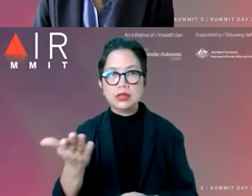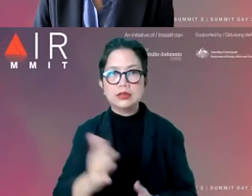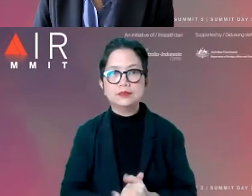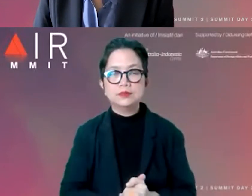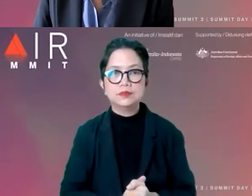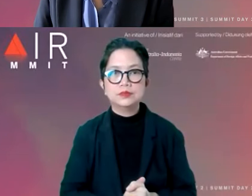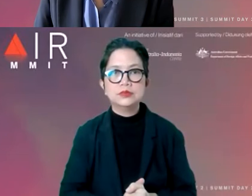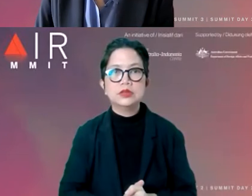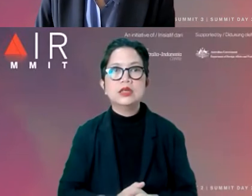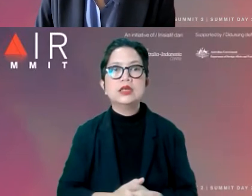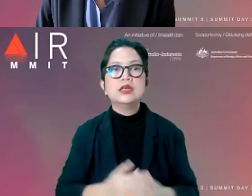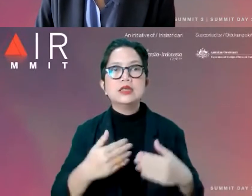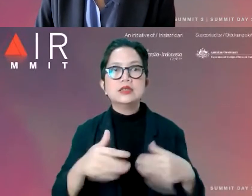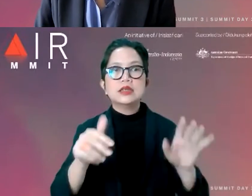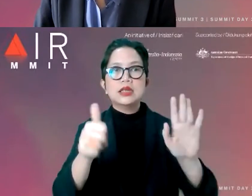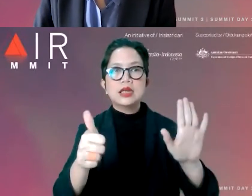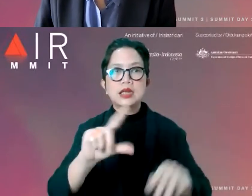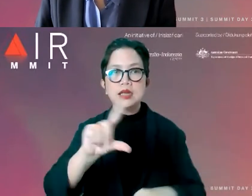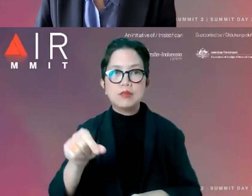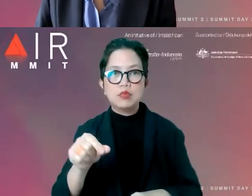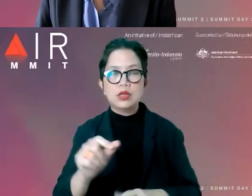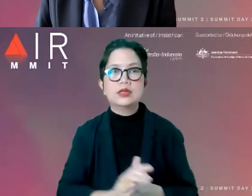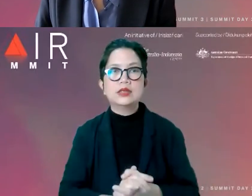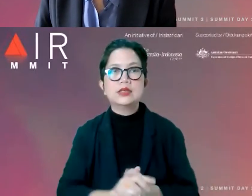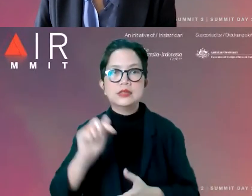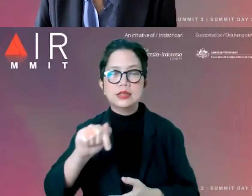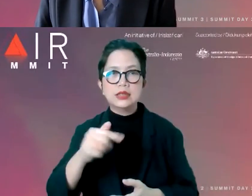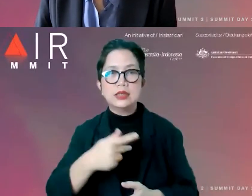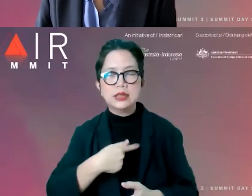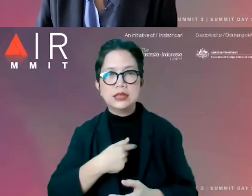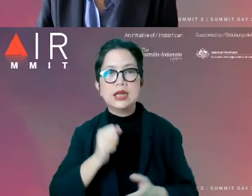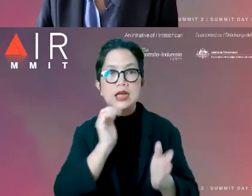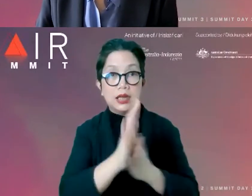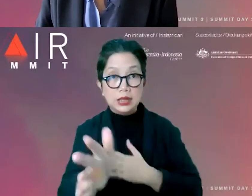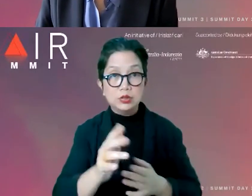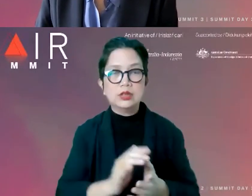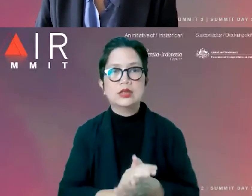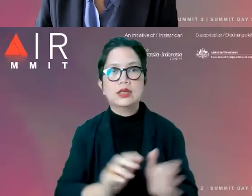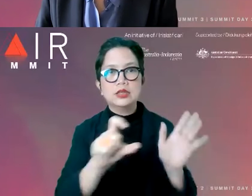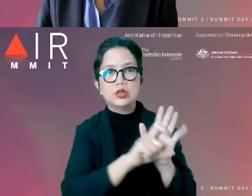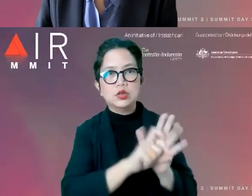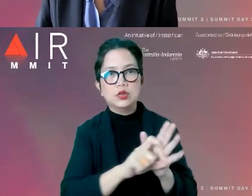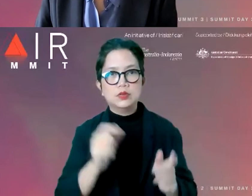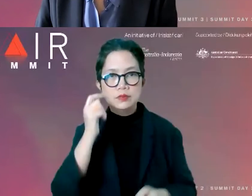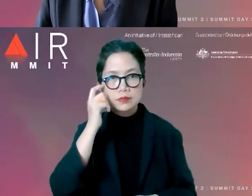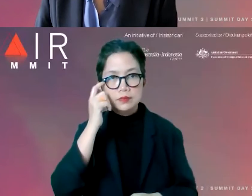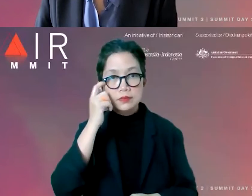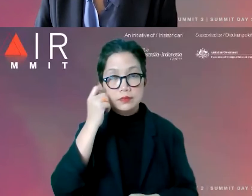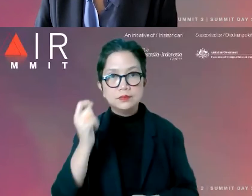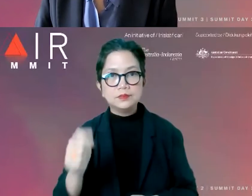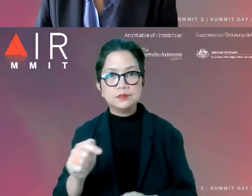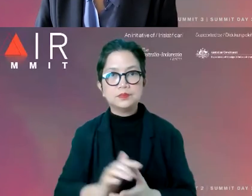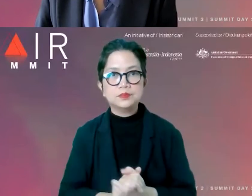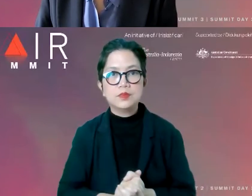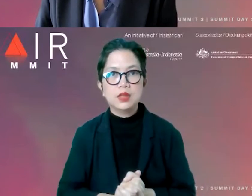course, at this point, if we continued the simulation, because we have many more infected people, it would continue to climb exponentially, but that's